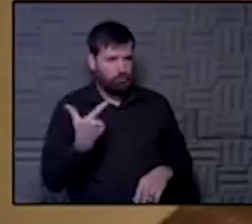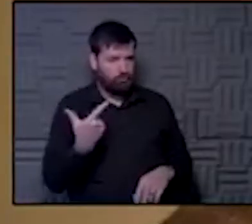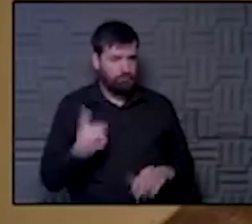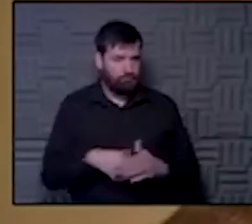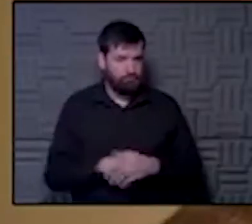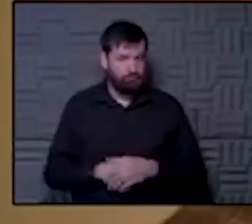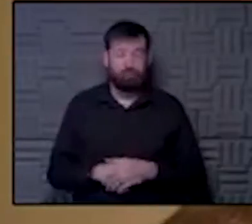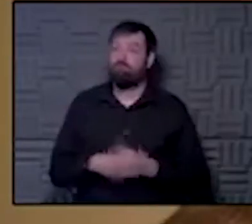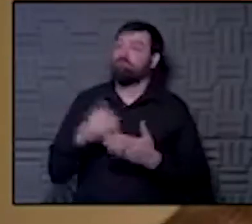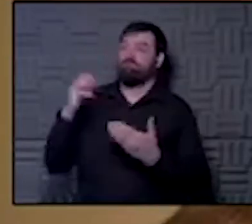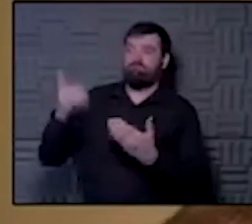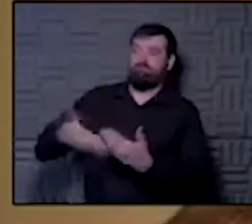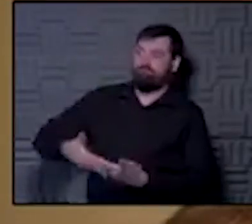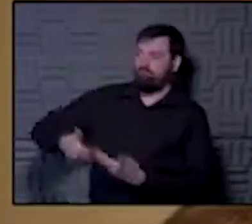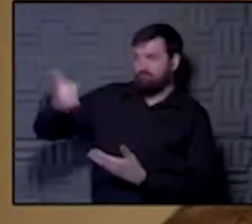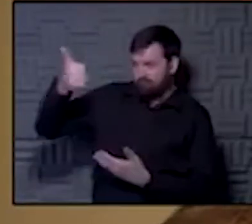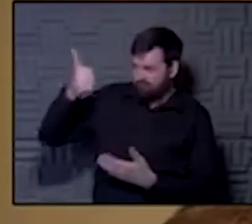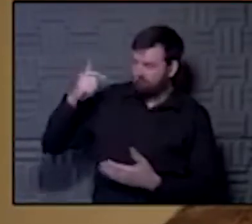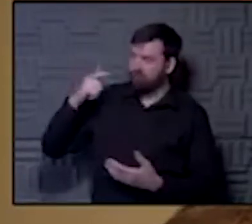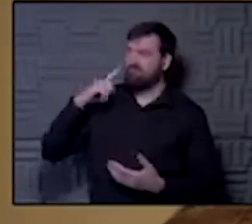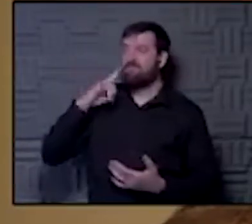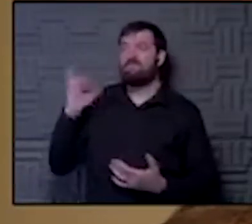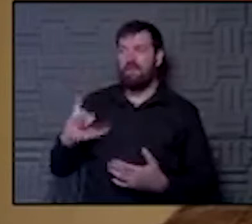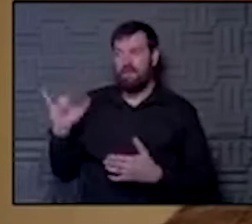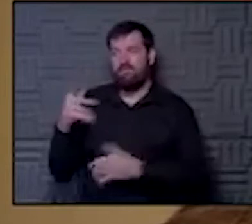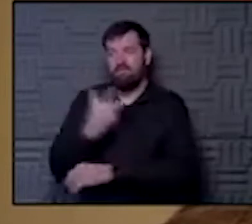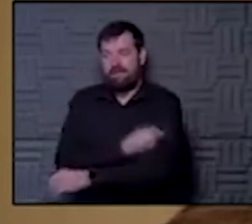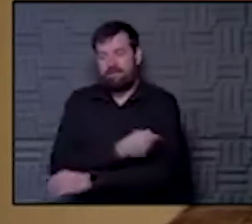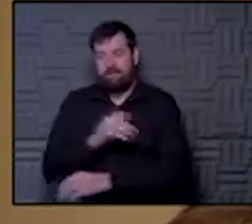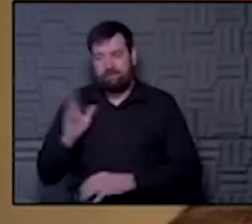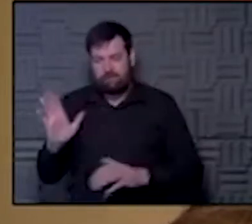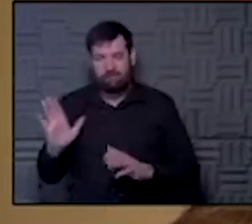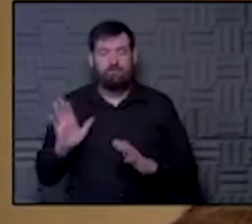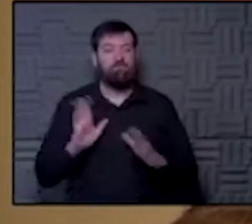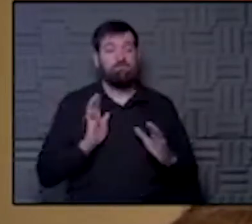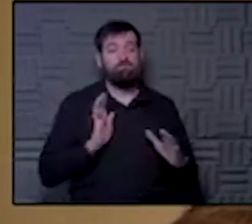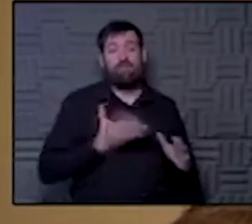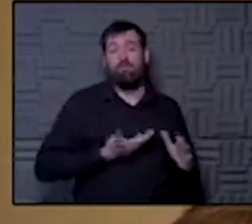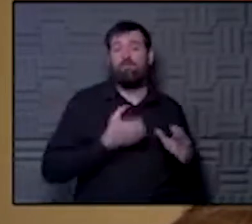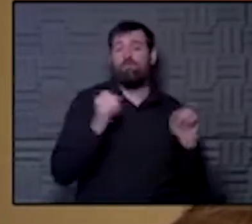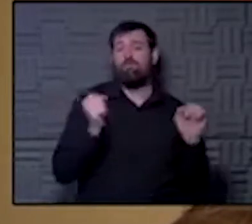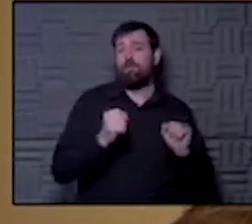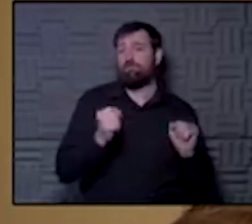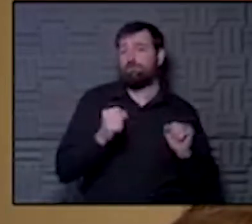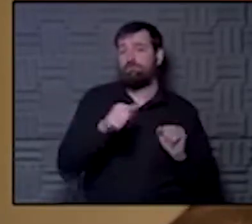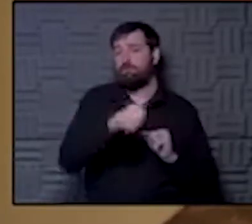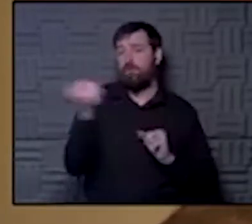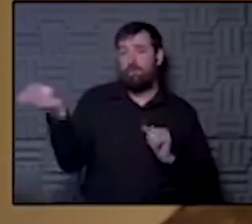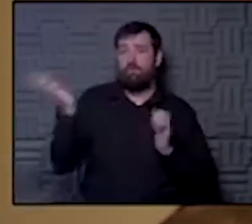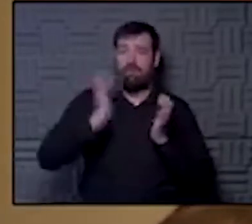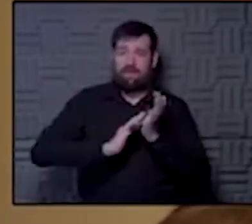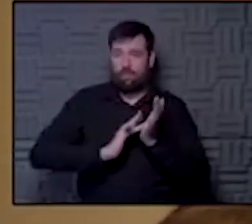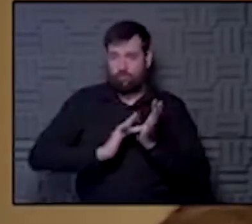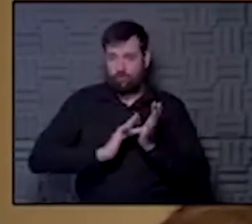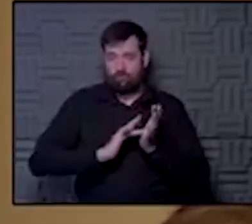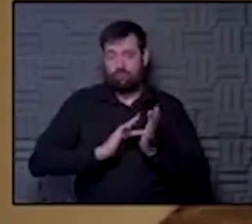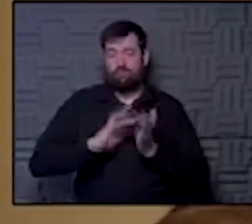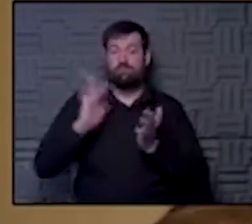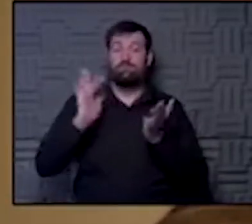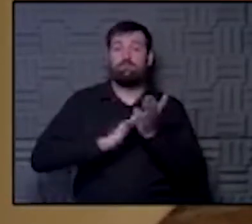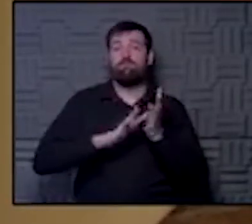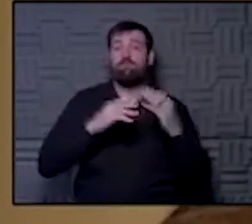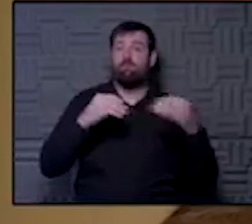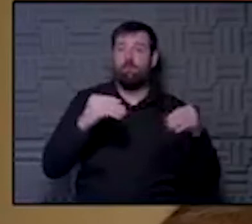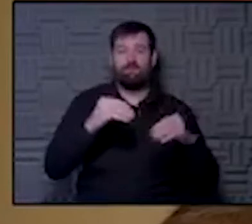Yeah, it's much easier than it sounds like the vaccine's going to be. So yeah, we just have it in our fridge with our other medications. The pharmacist sits it out for